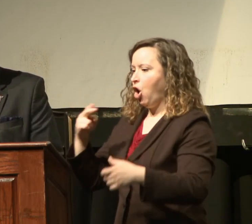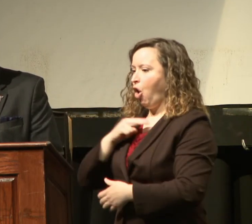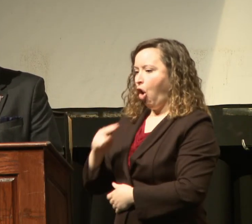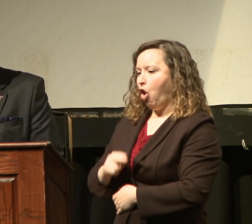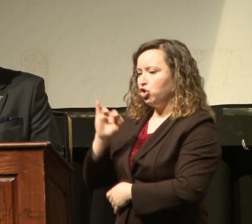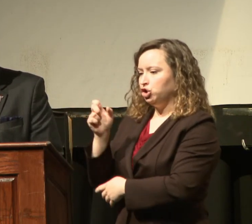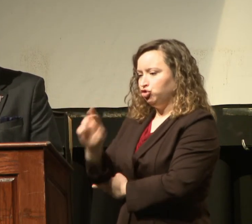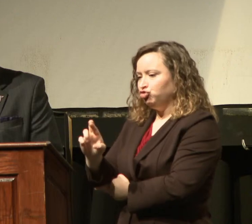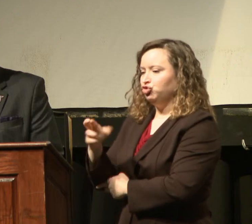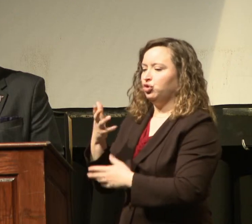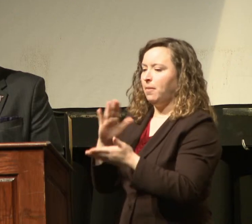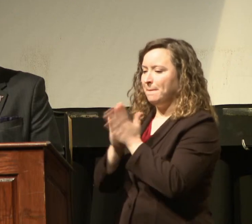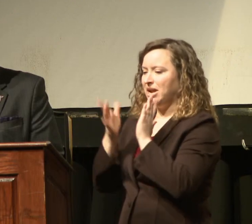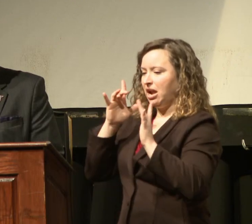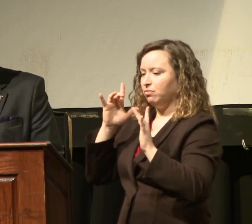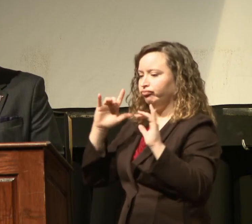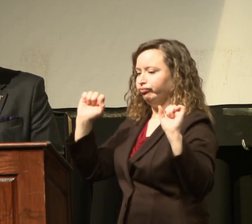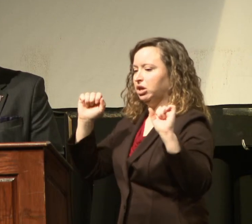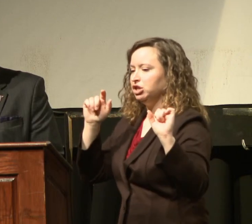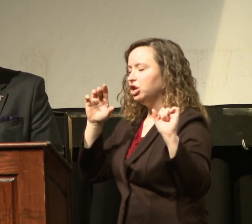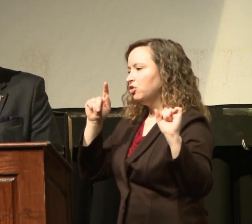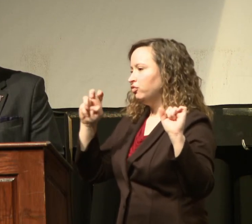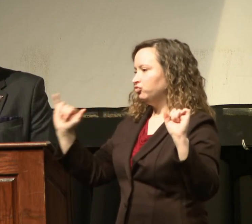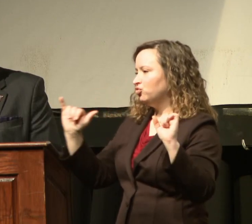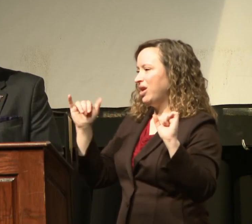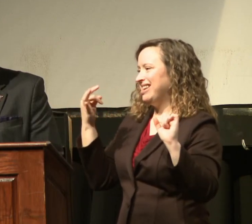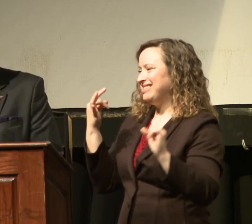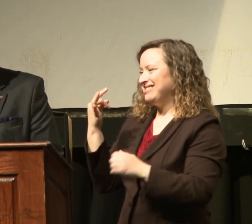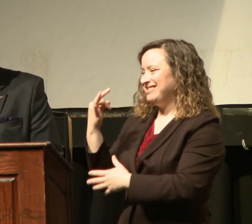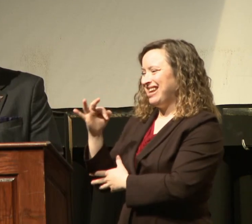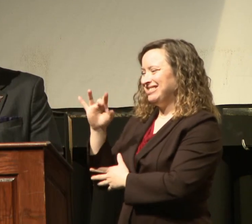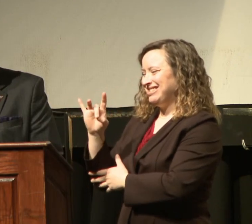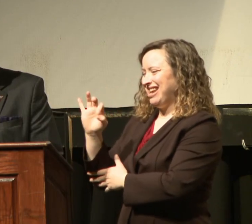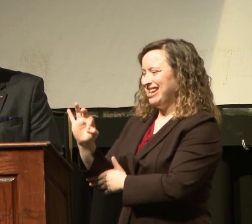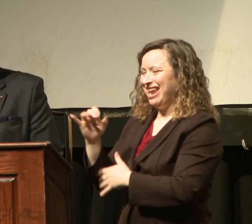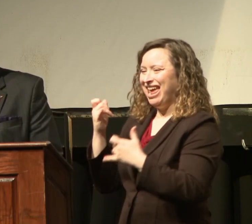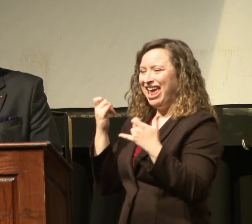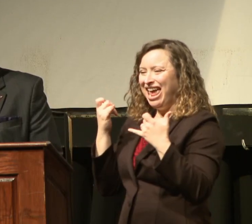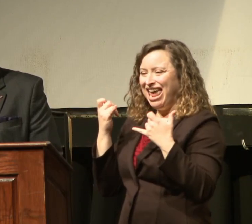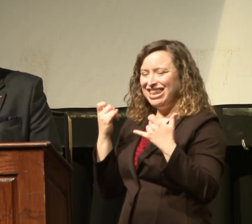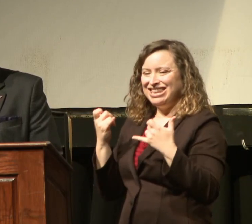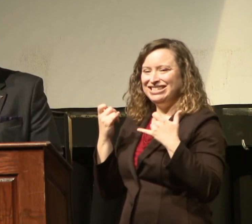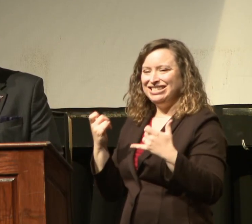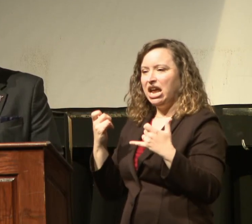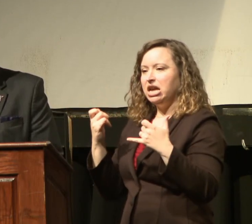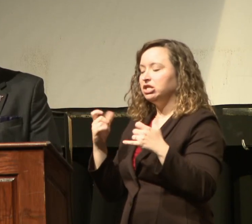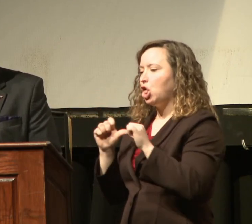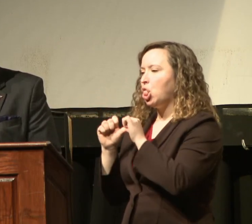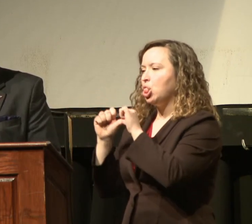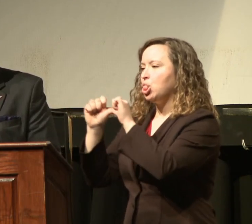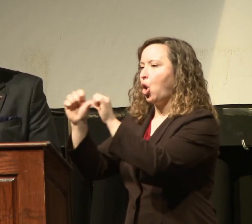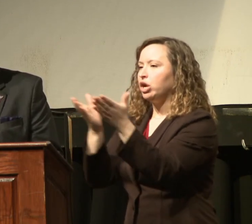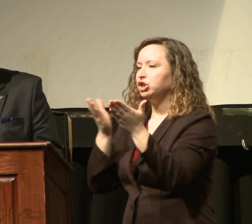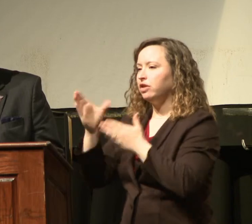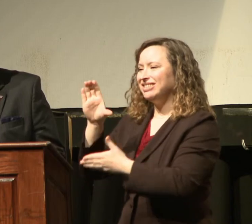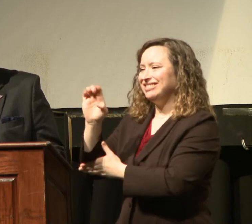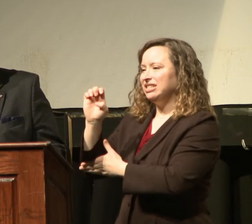Chancellor of Troy in 1989, and today is the longest-serving CEO of a four-year public university in the